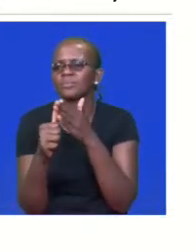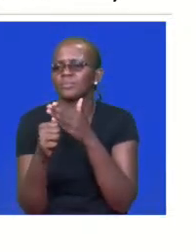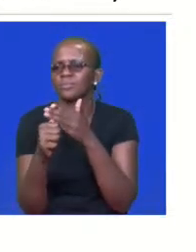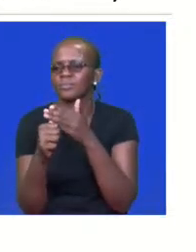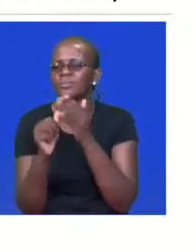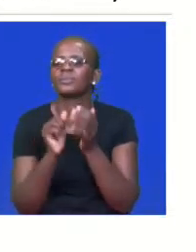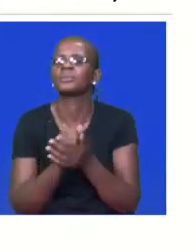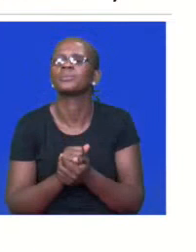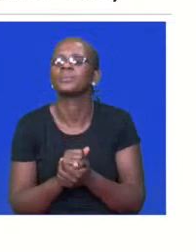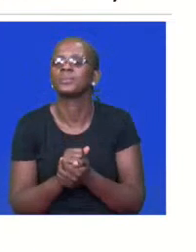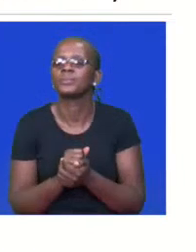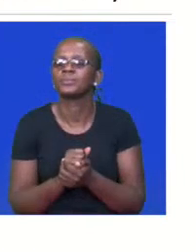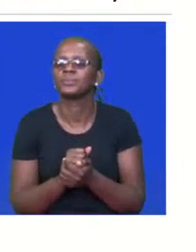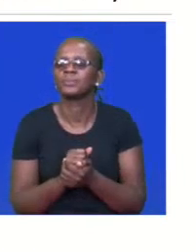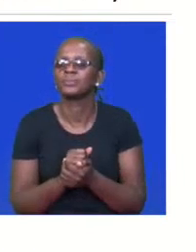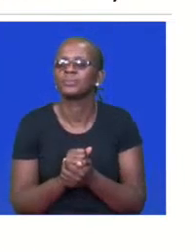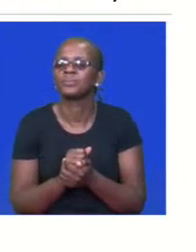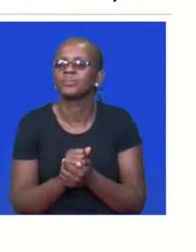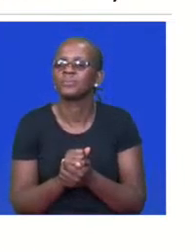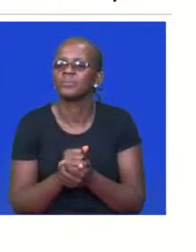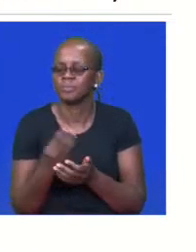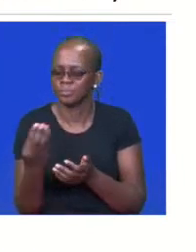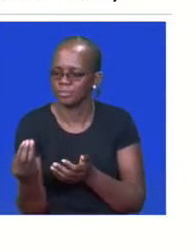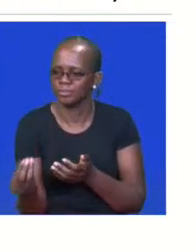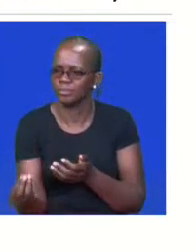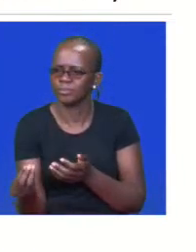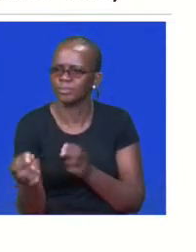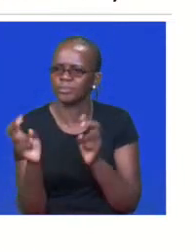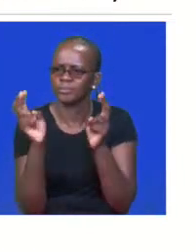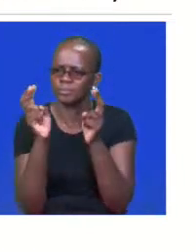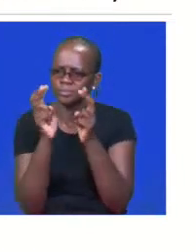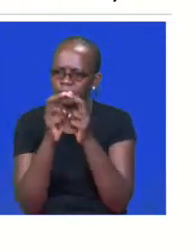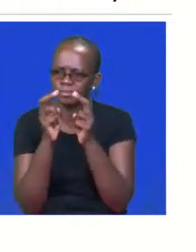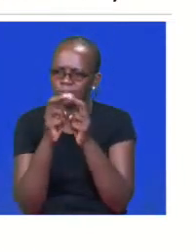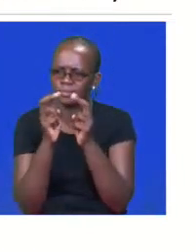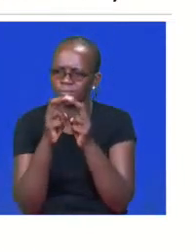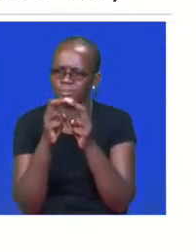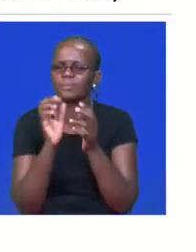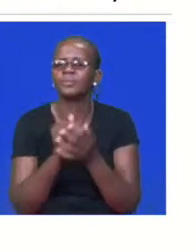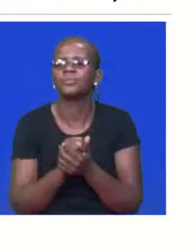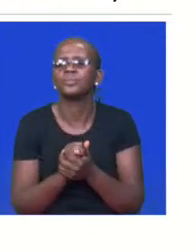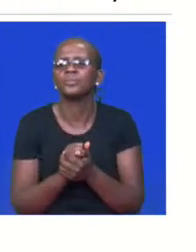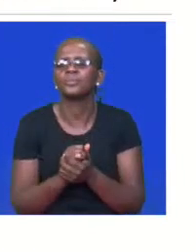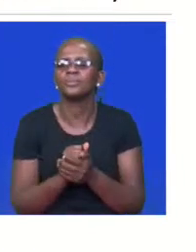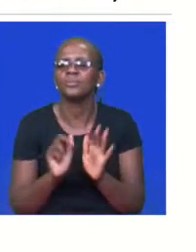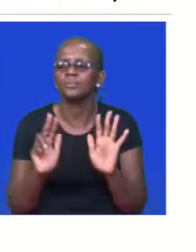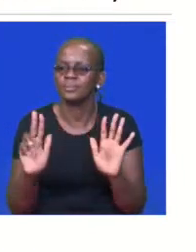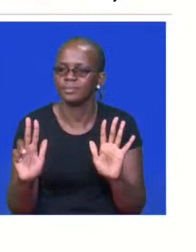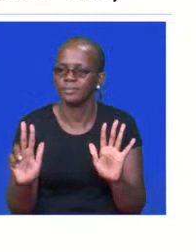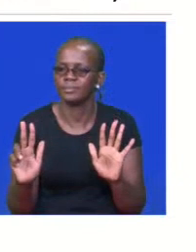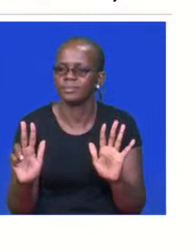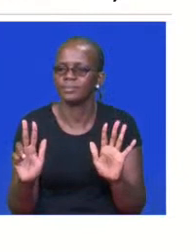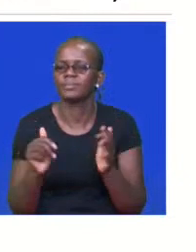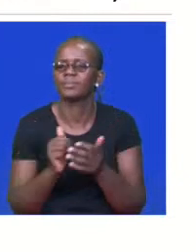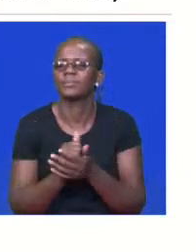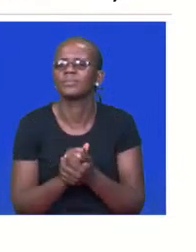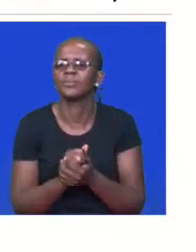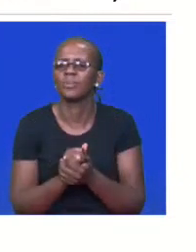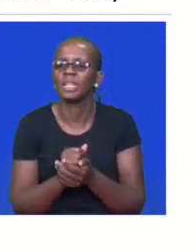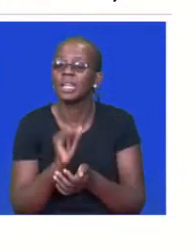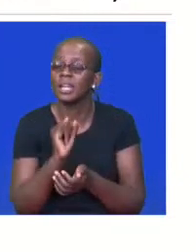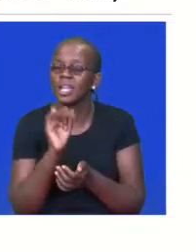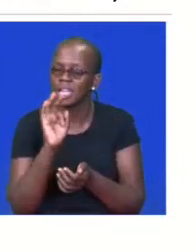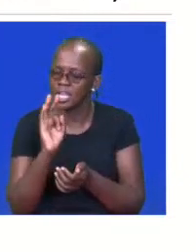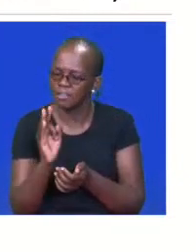Mouse. It is Little Mouse. Then number 8 says, if you were Little